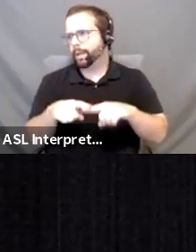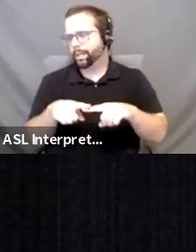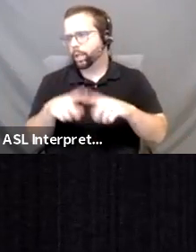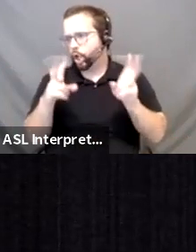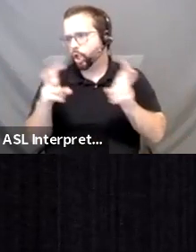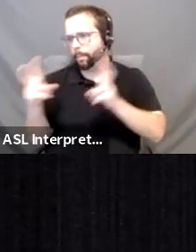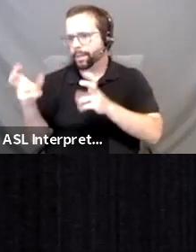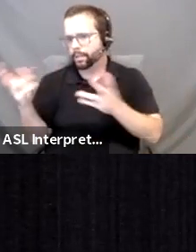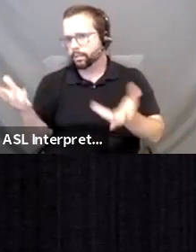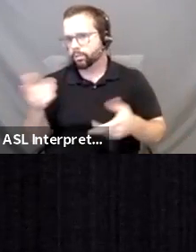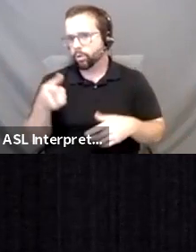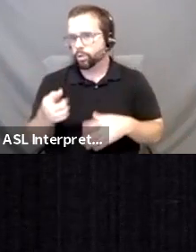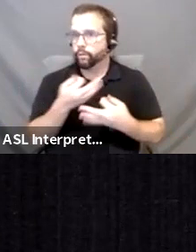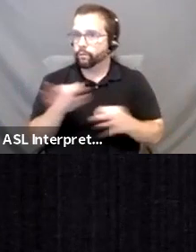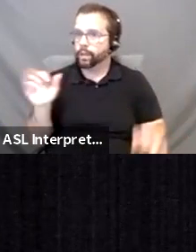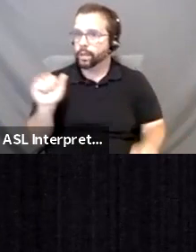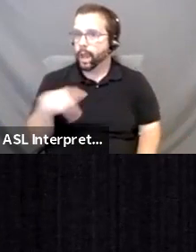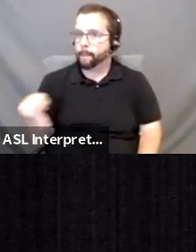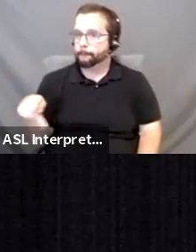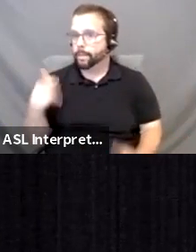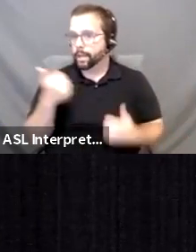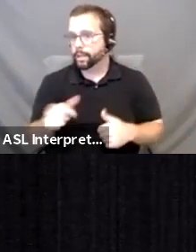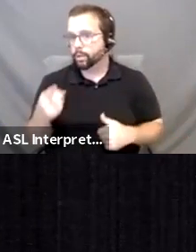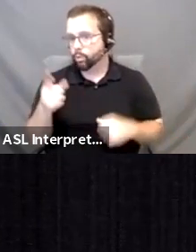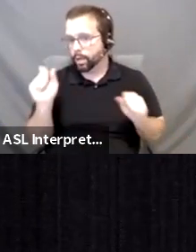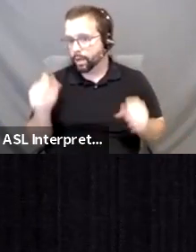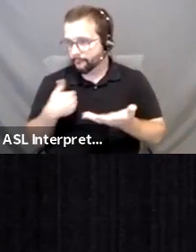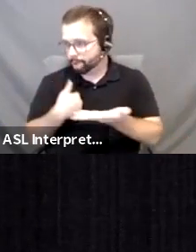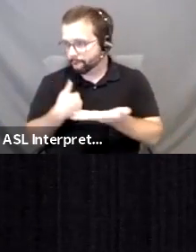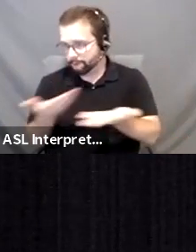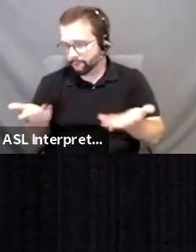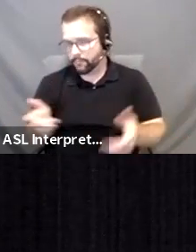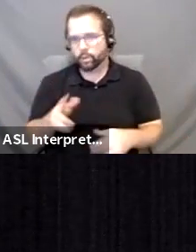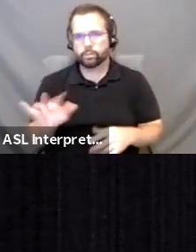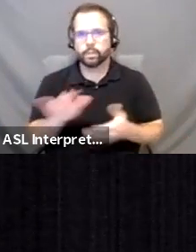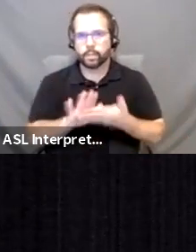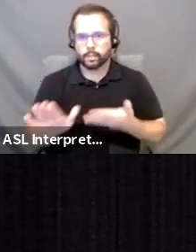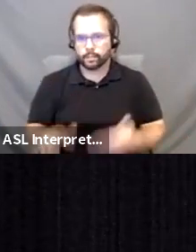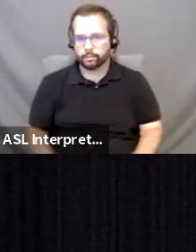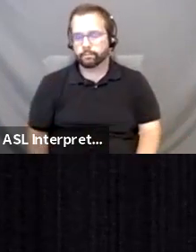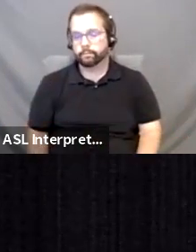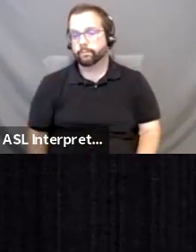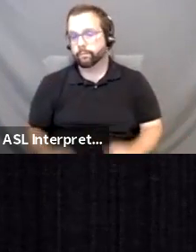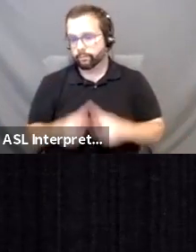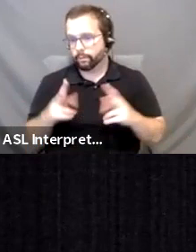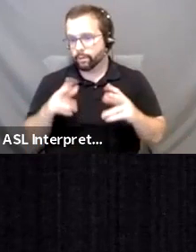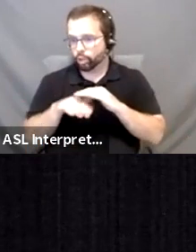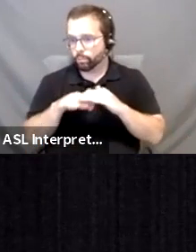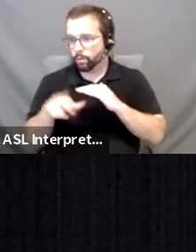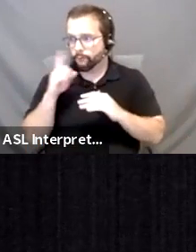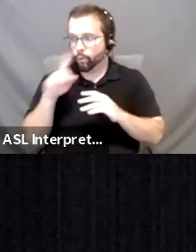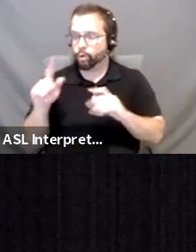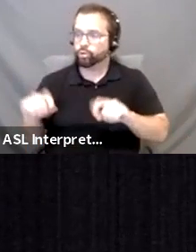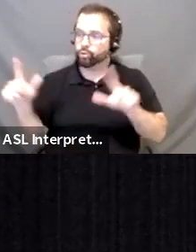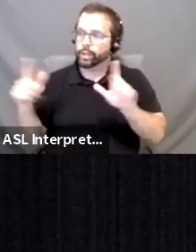free app that anybody can have. So that's been really nice. And it was accessible for screen readers